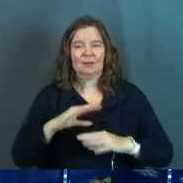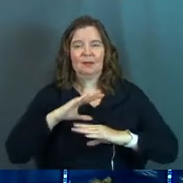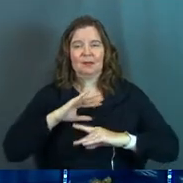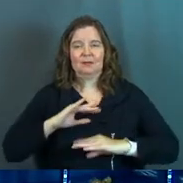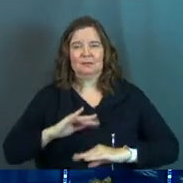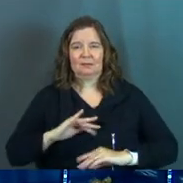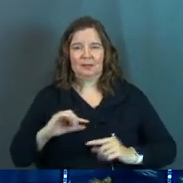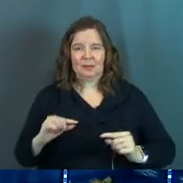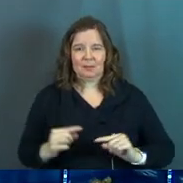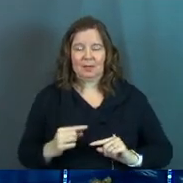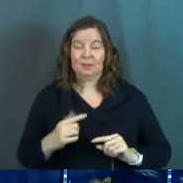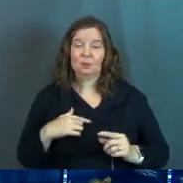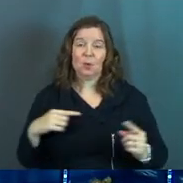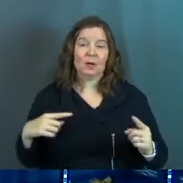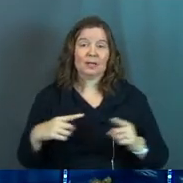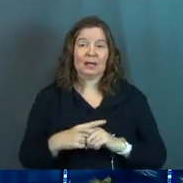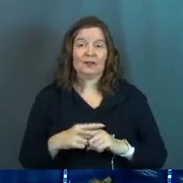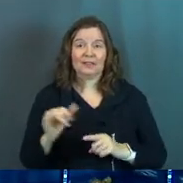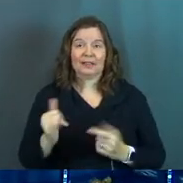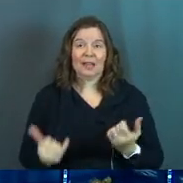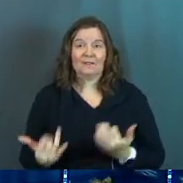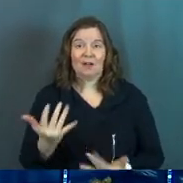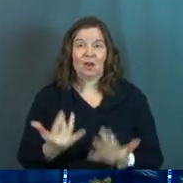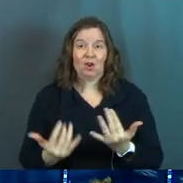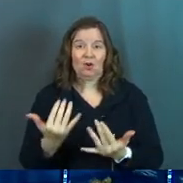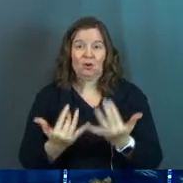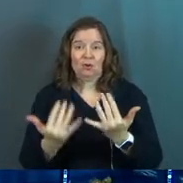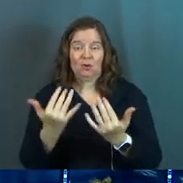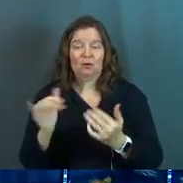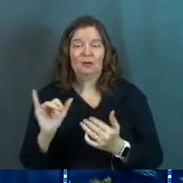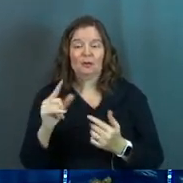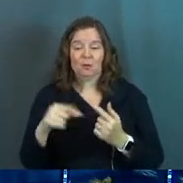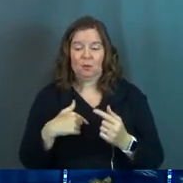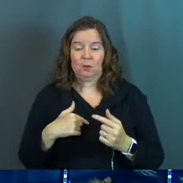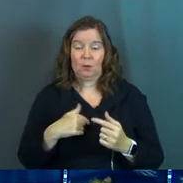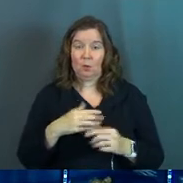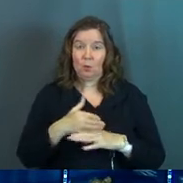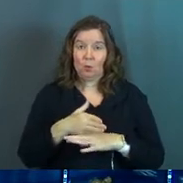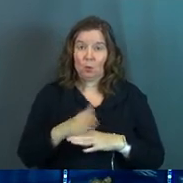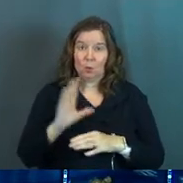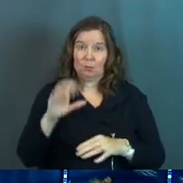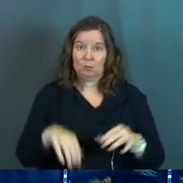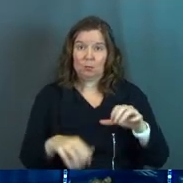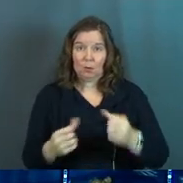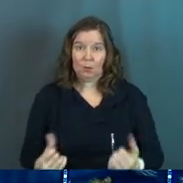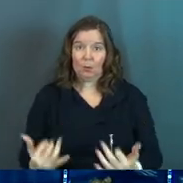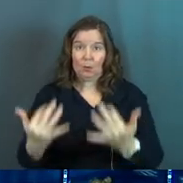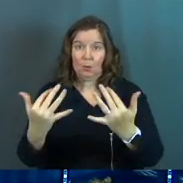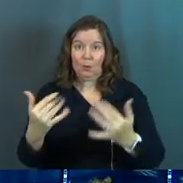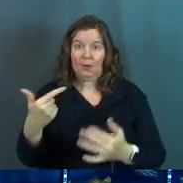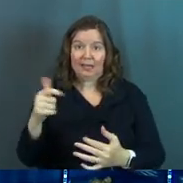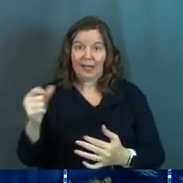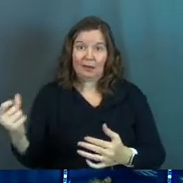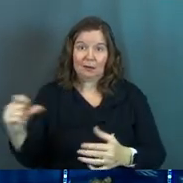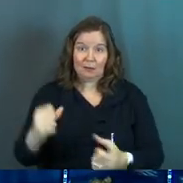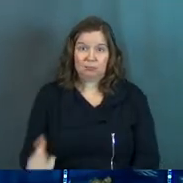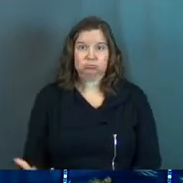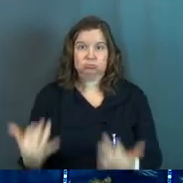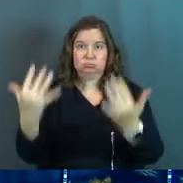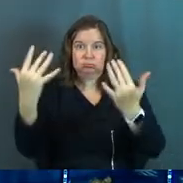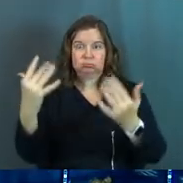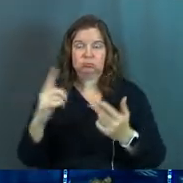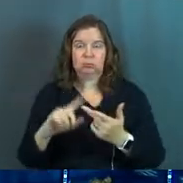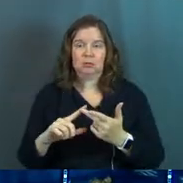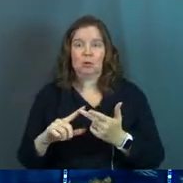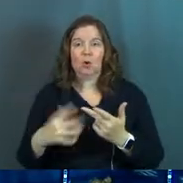pain. So our conflicts are like fires. It's like, will we put wood on the fire? Will we put gasoline on the fire? Will we put